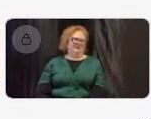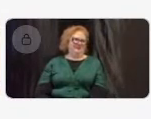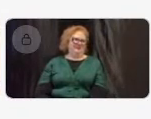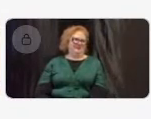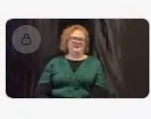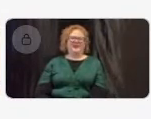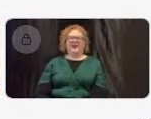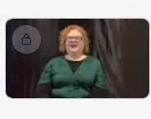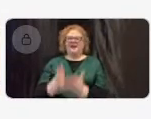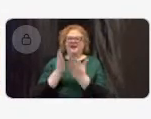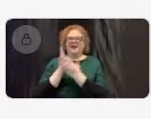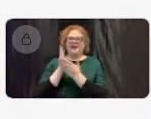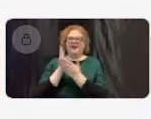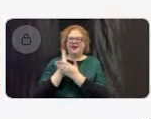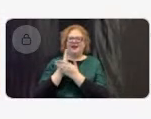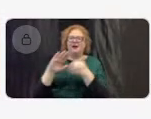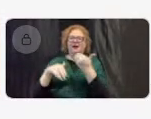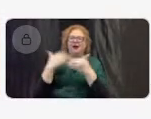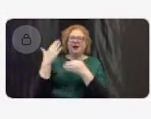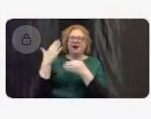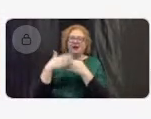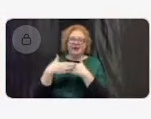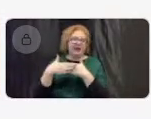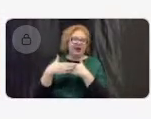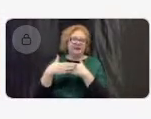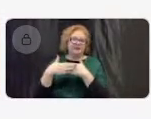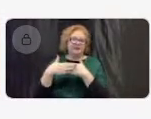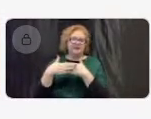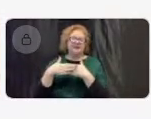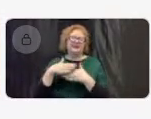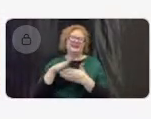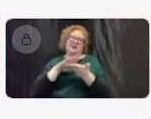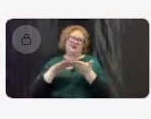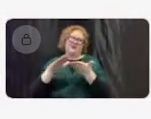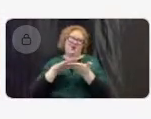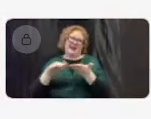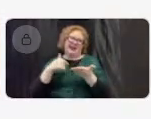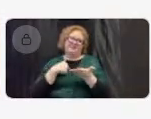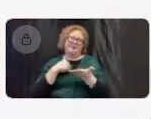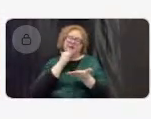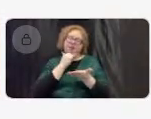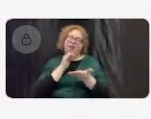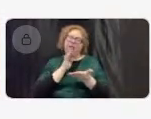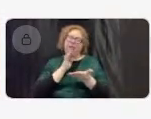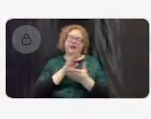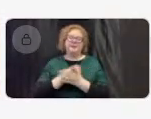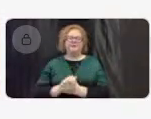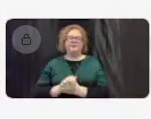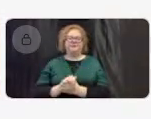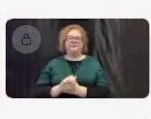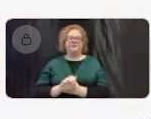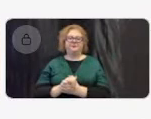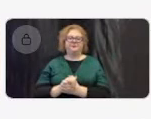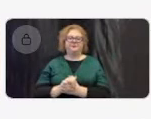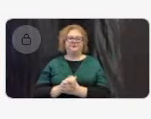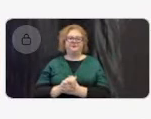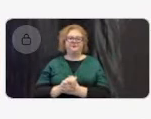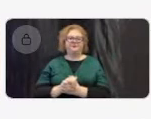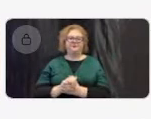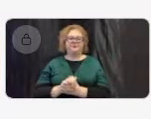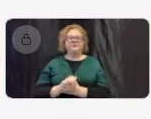All right. The next one we have is, and please forgive me if I mispronounced the name, is Kathan